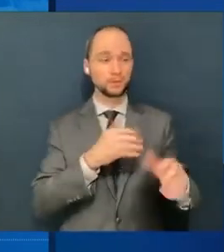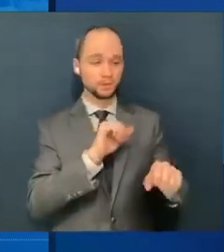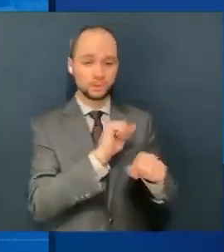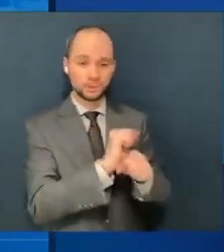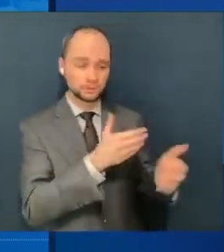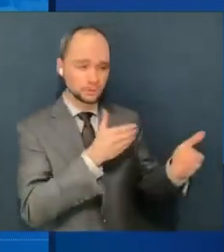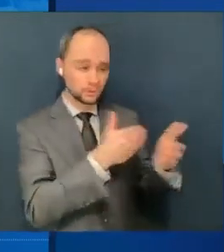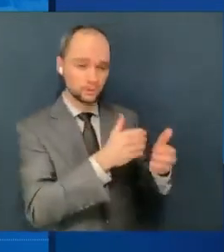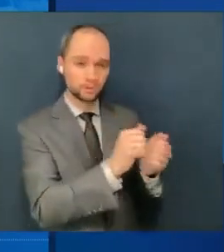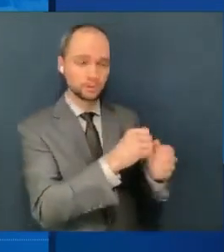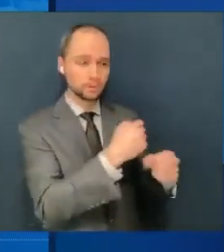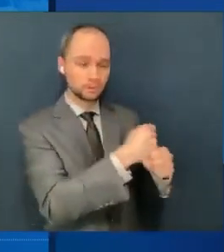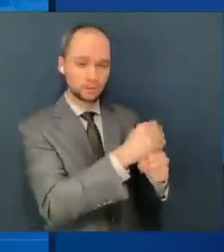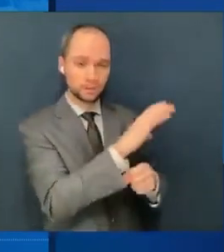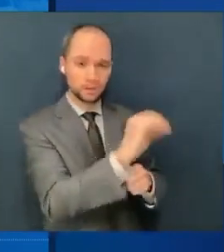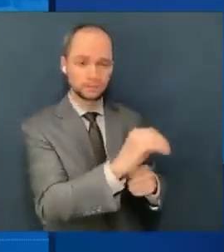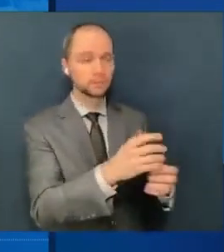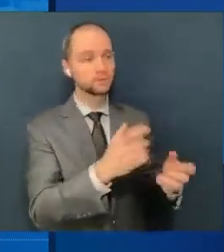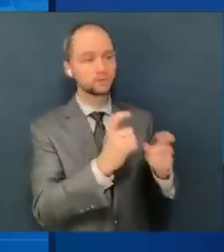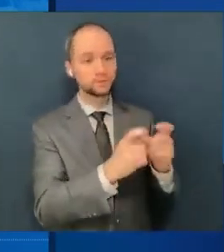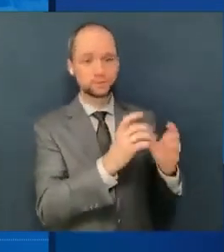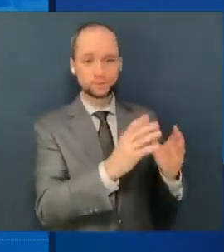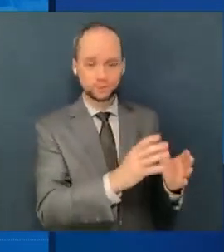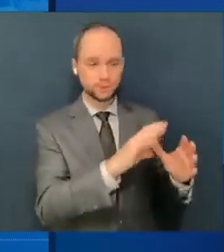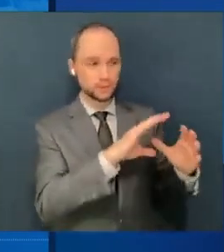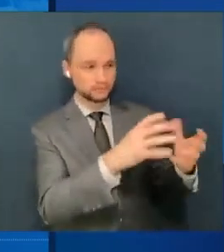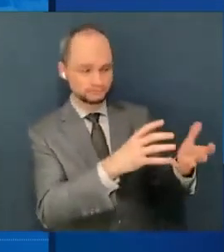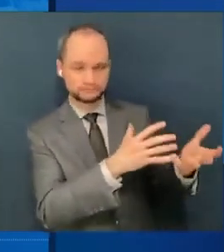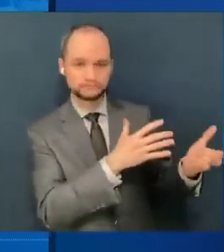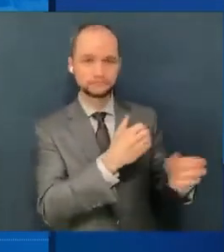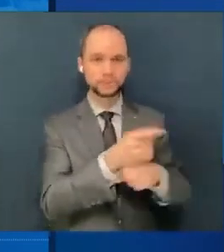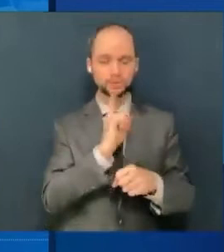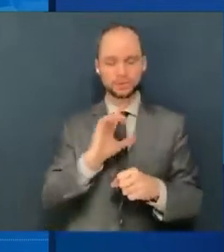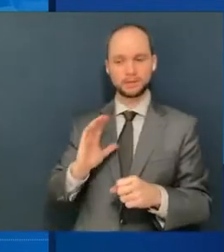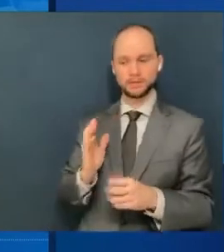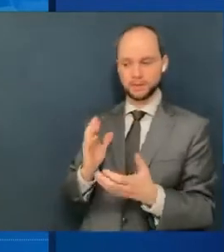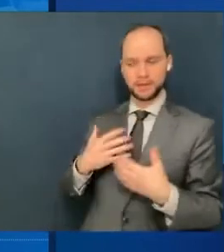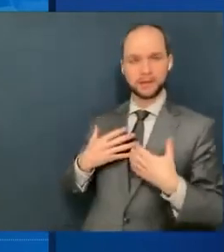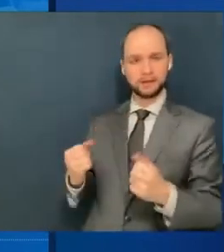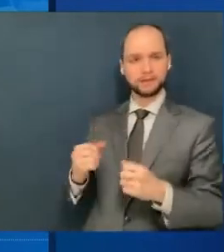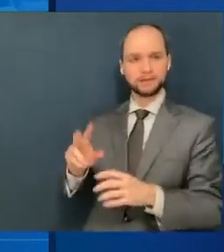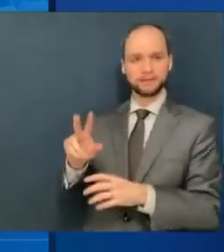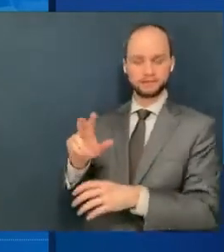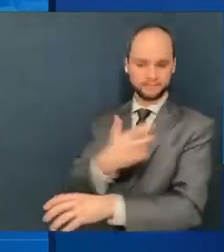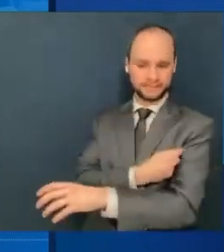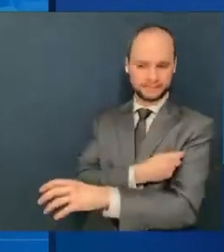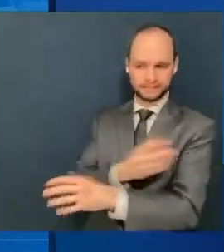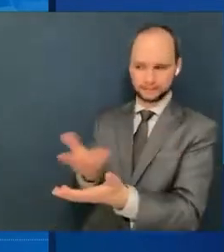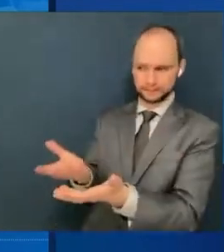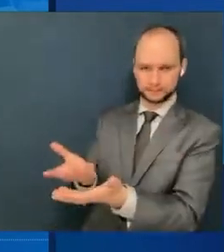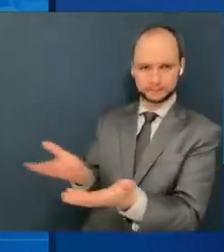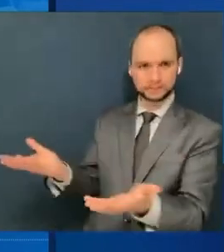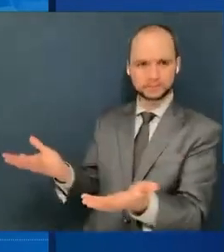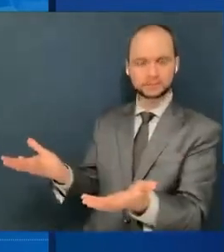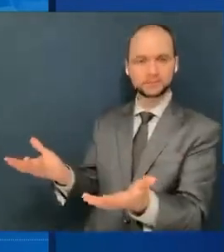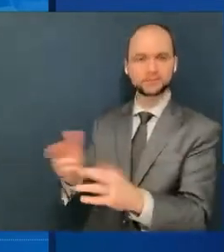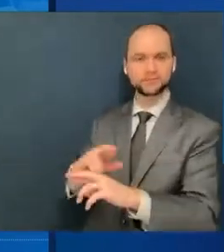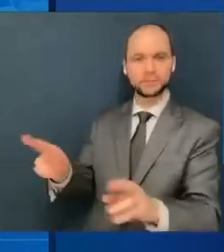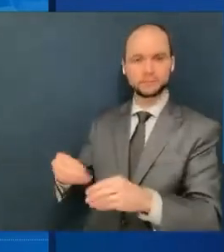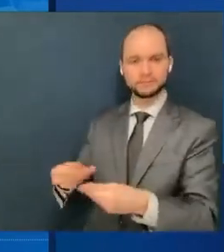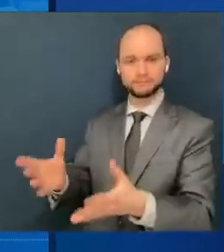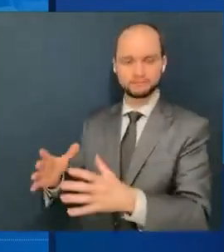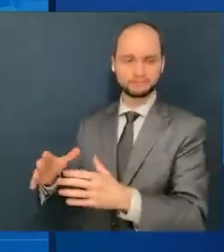manufacturers, and other partners to shape and expand healthy vaccine markets. By ensuring we are prepared for whatever else